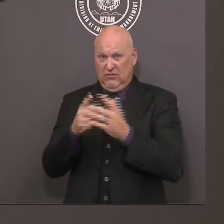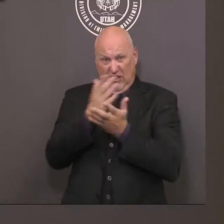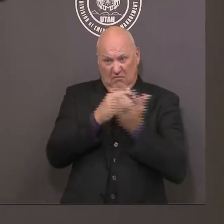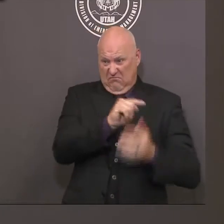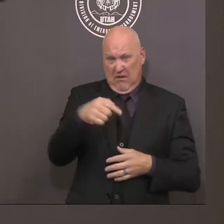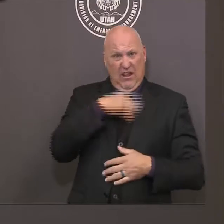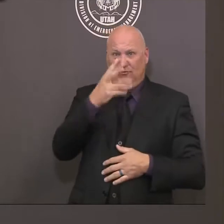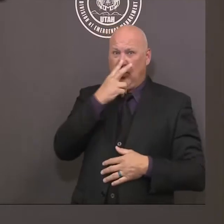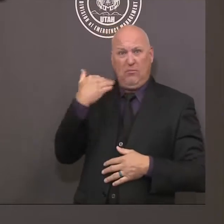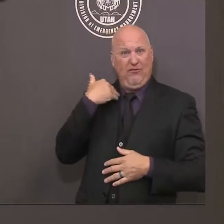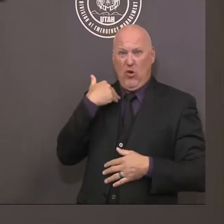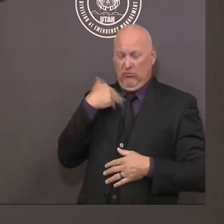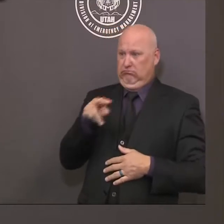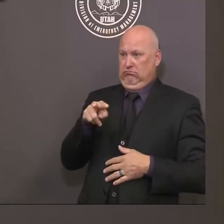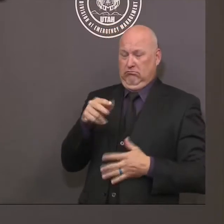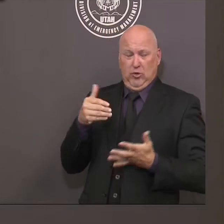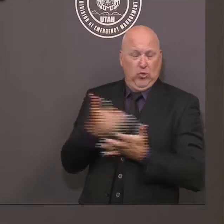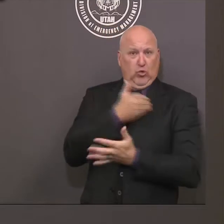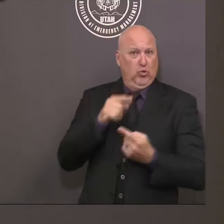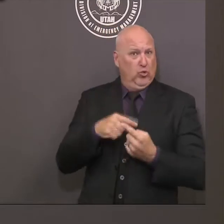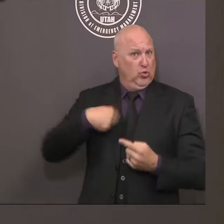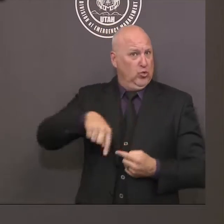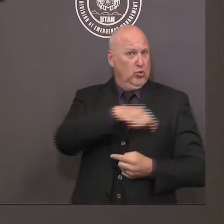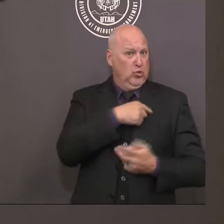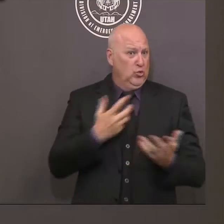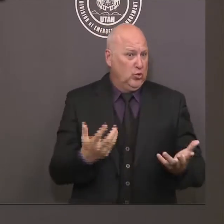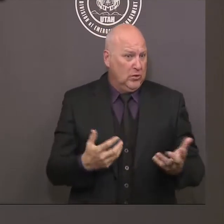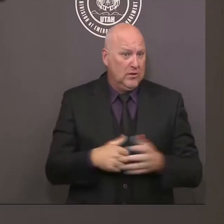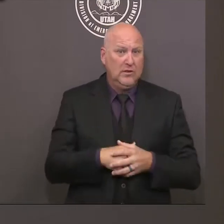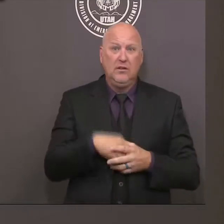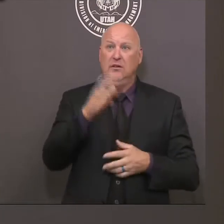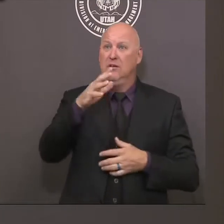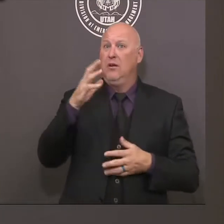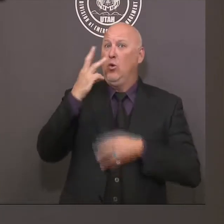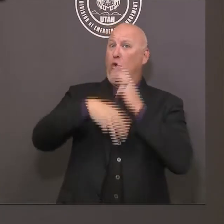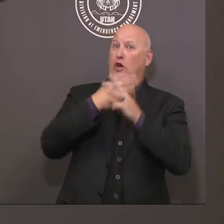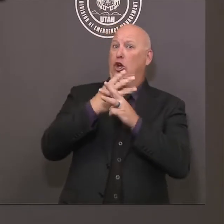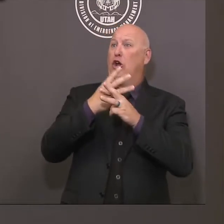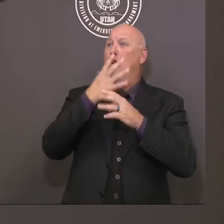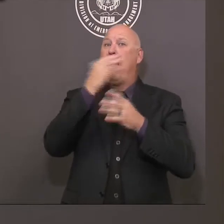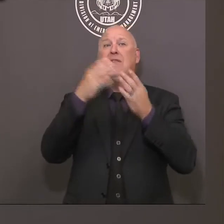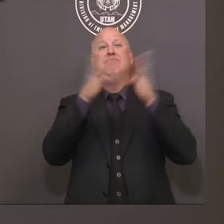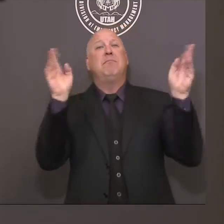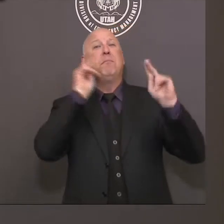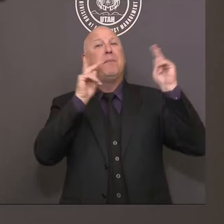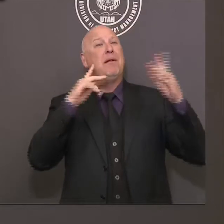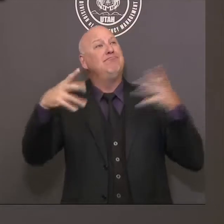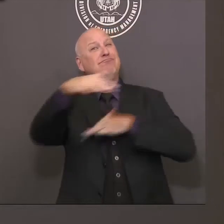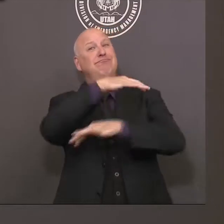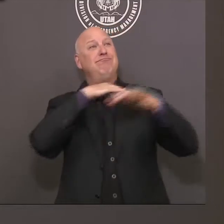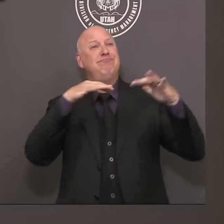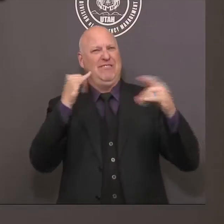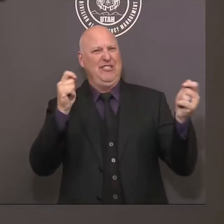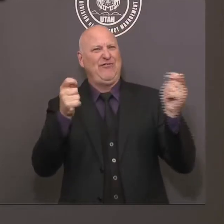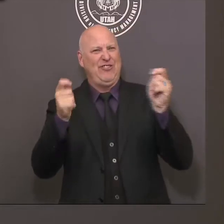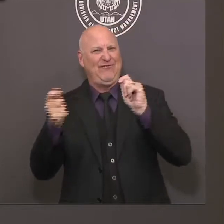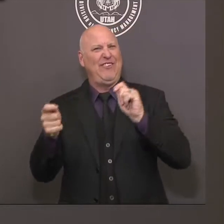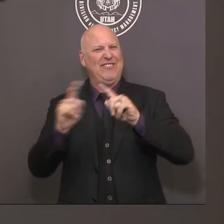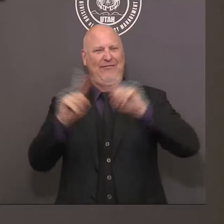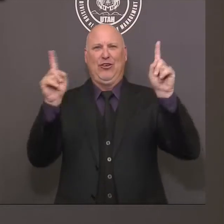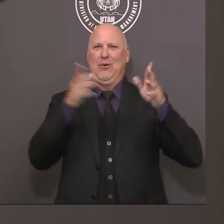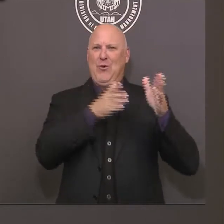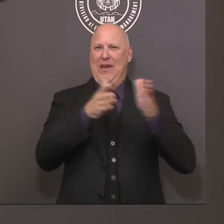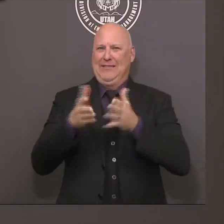societal changes that we've dealt with. I've been really impressed, I think all of us have, with the way the citizens of the state of Utah have